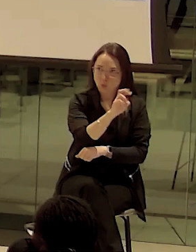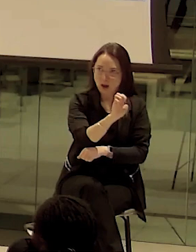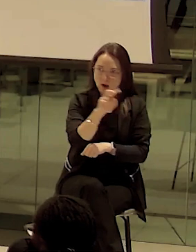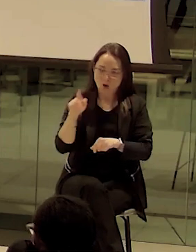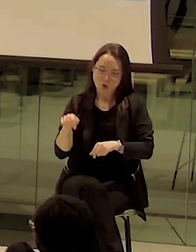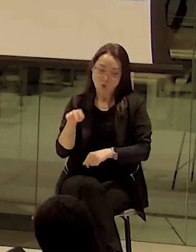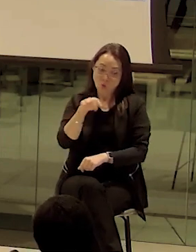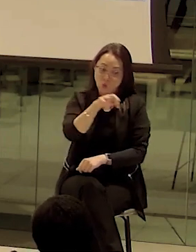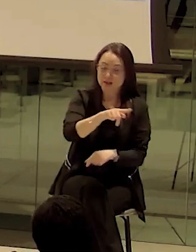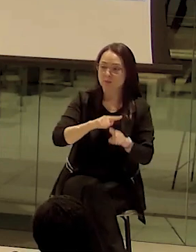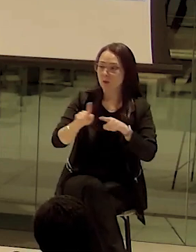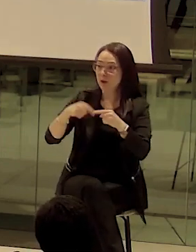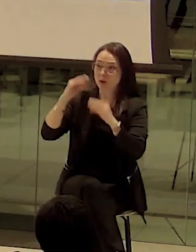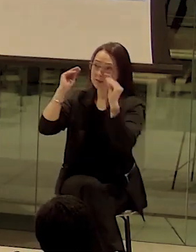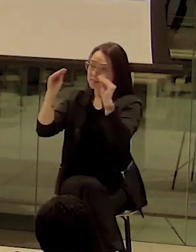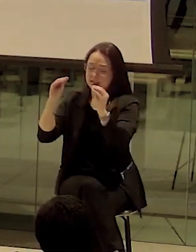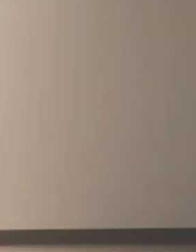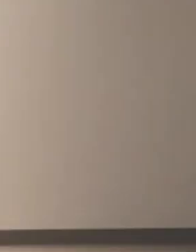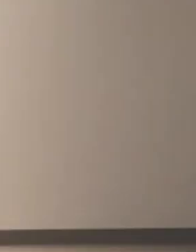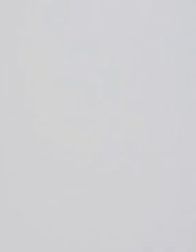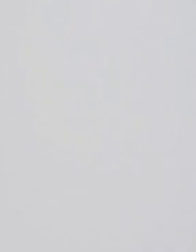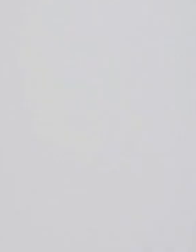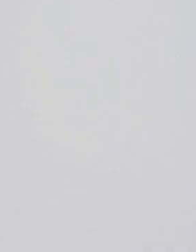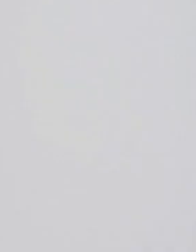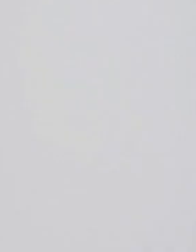students, people had all kinds of different ideas about that.